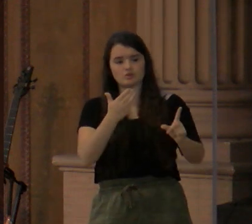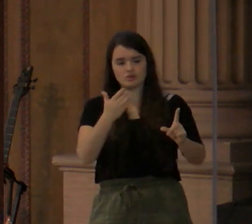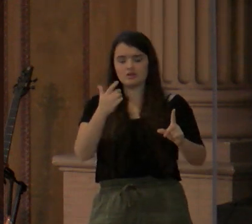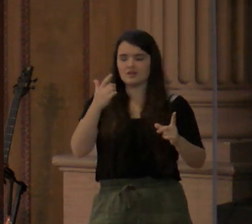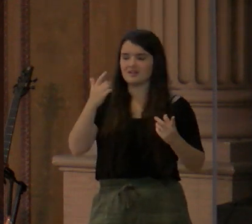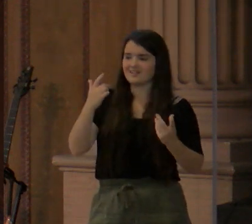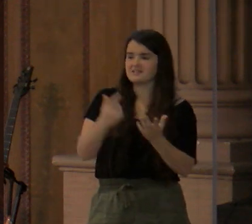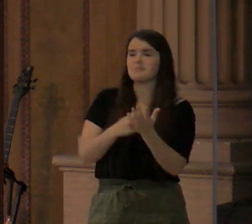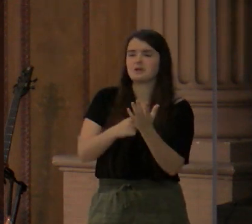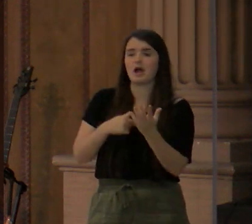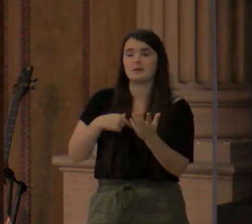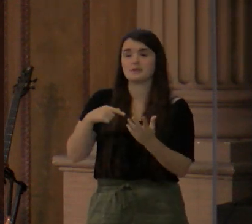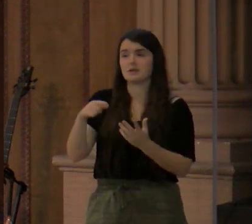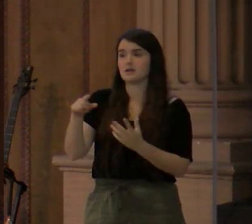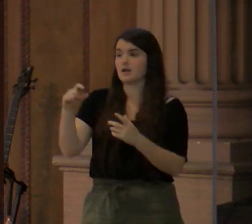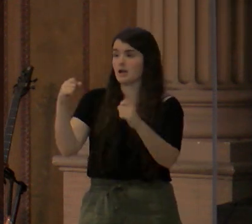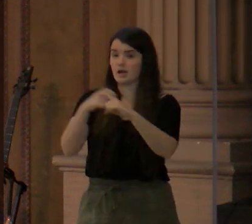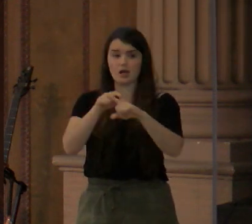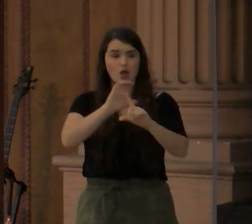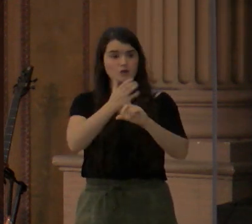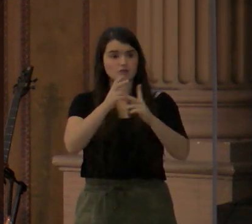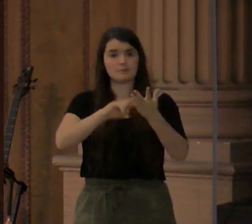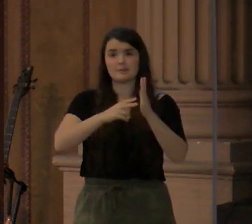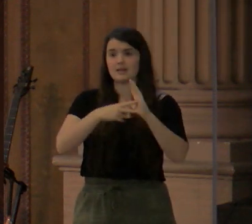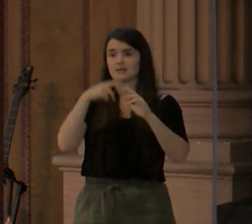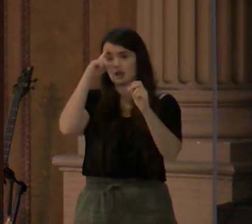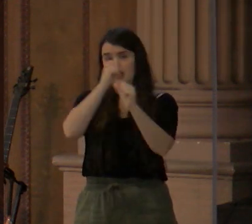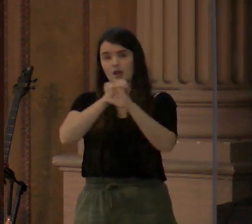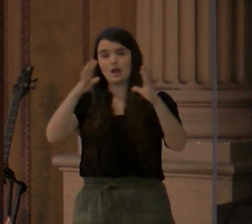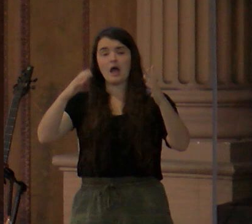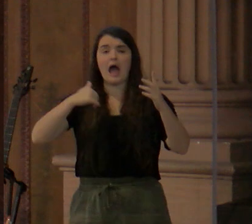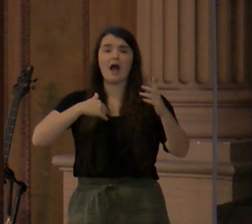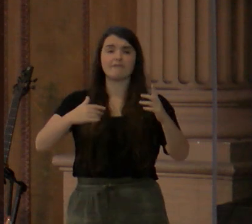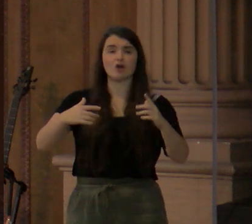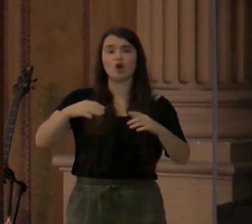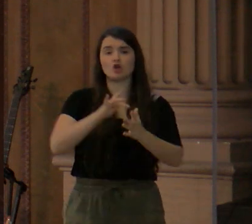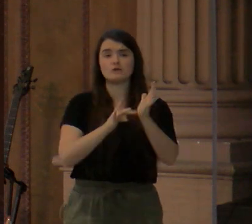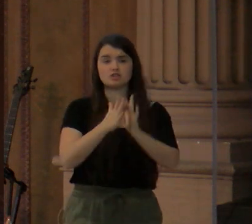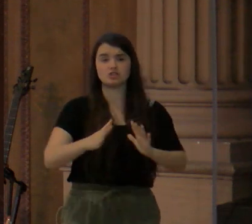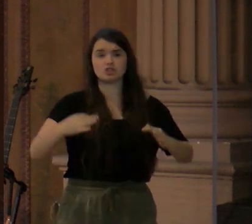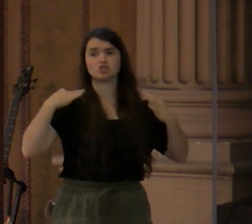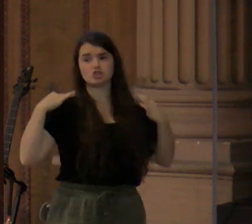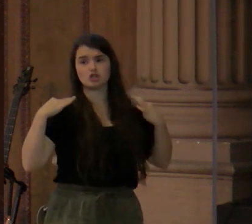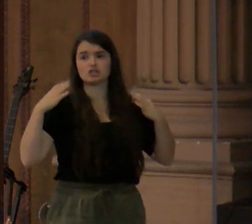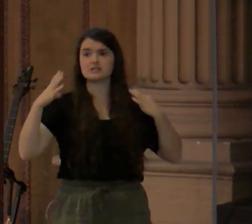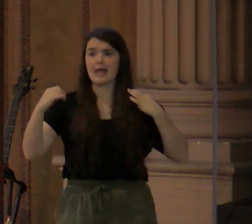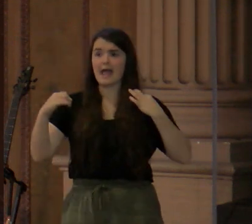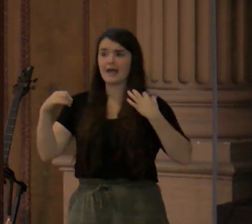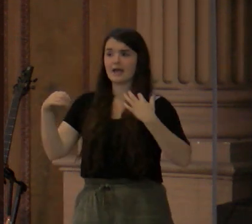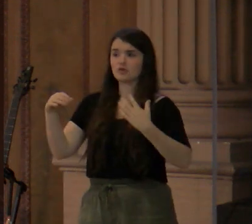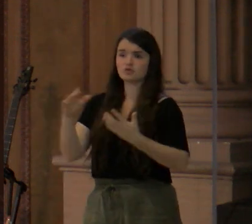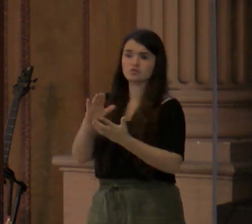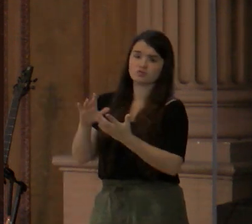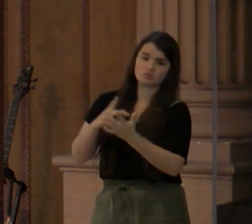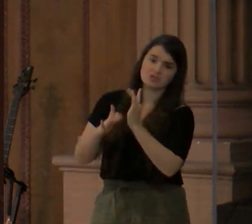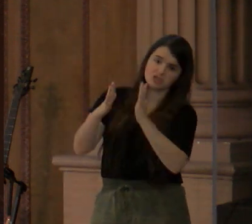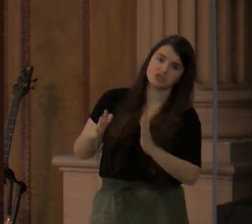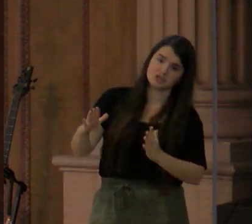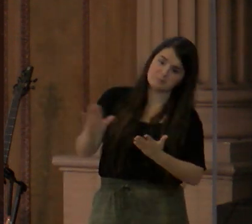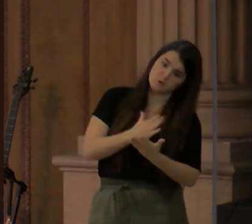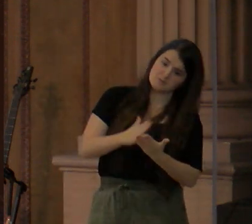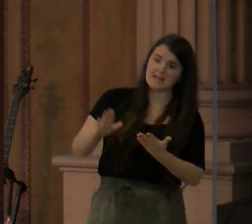t-shirts, we listen to distinct Christian music, we play in distinctly Christian sports leagues, we kind of do our alt version of everything that the culture does.